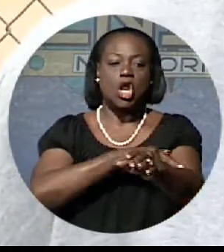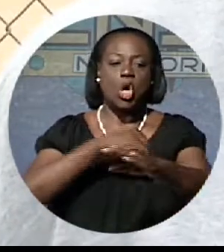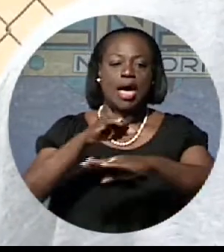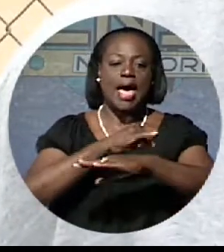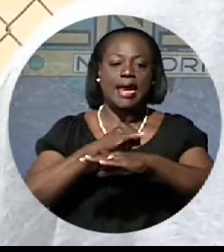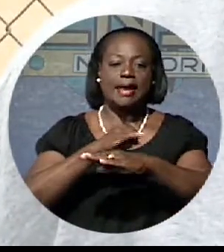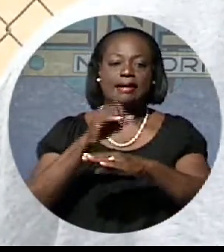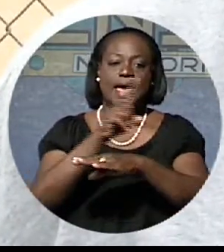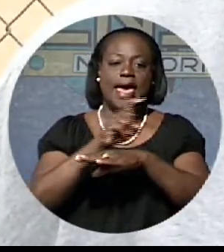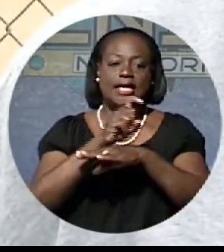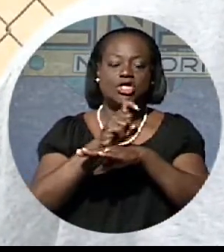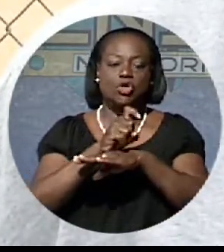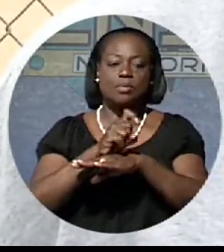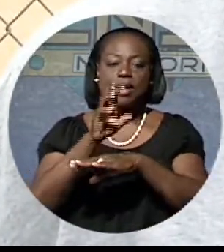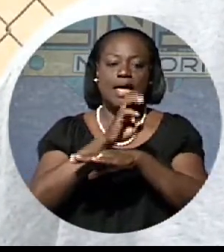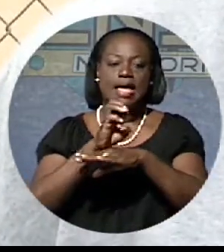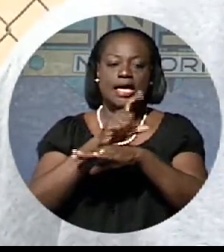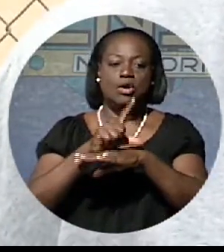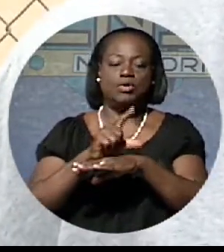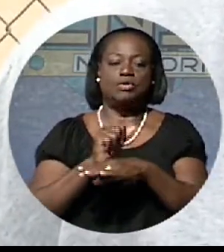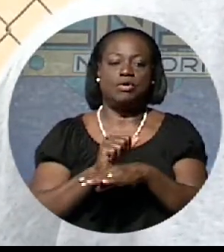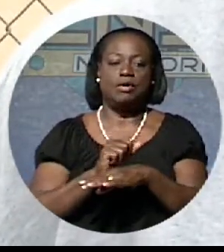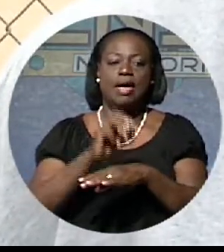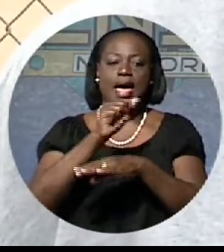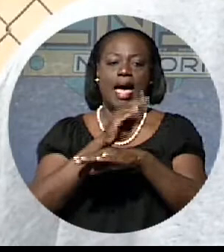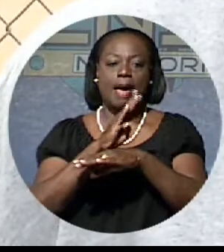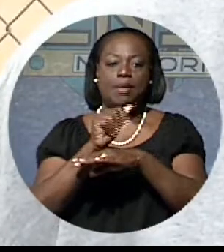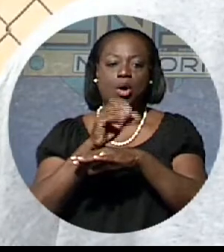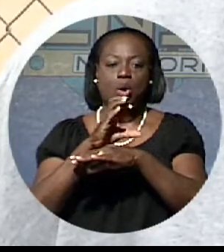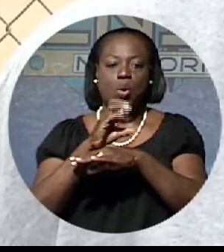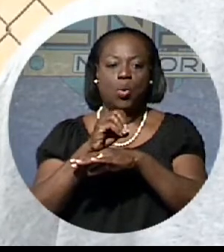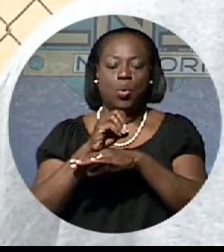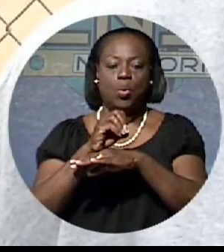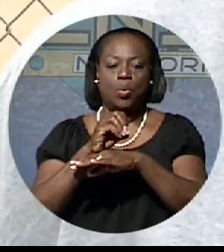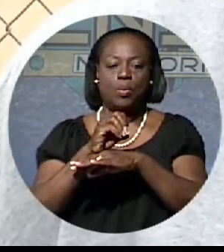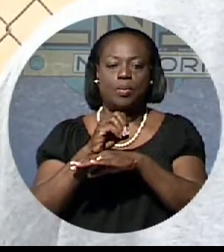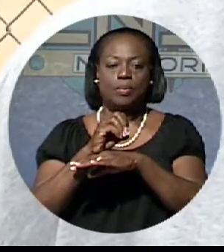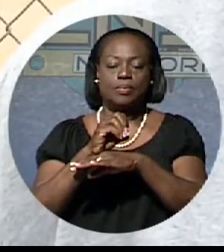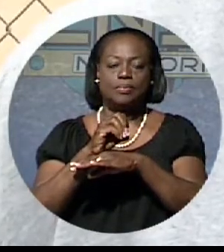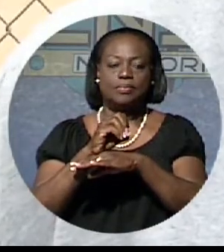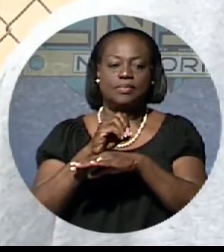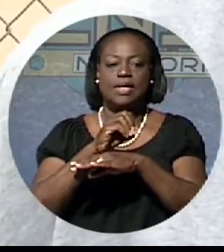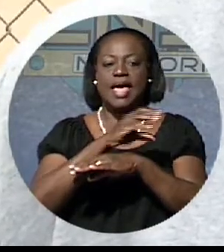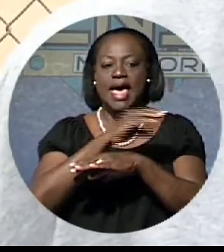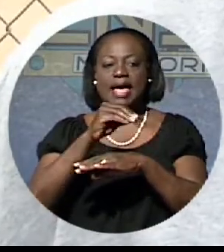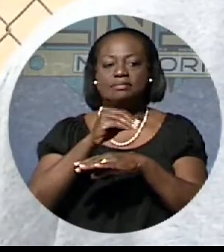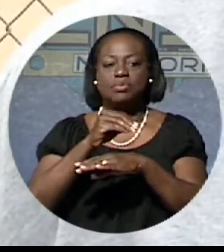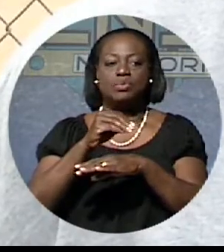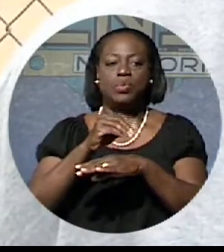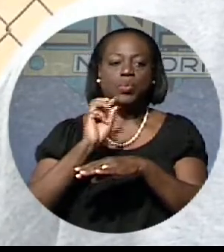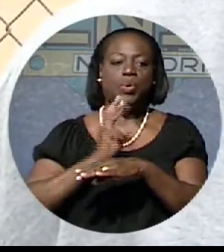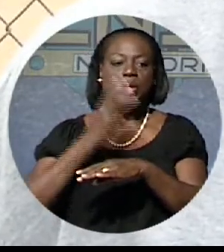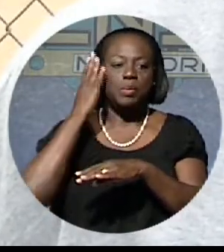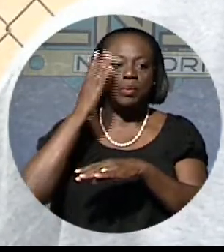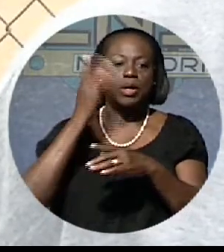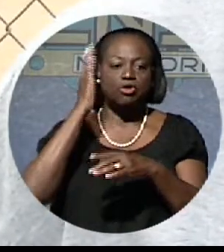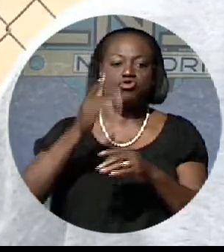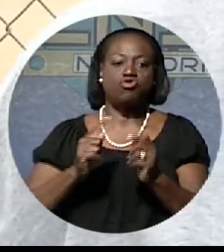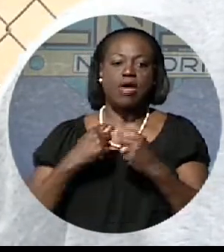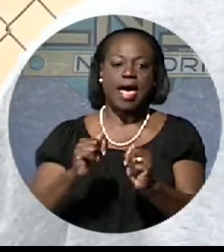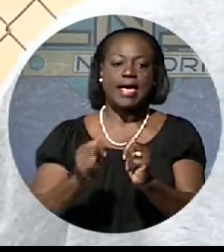board, and Abaco. We're going to look and see exactly what we have in those islands and see how it can